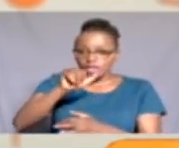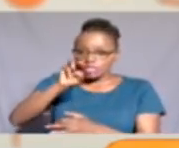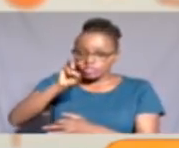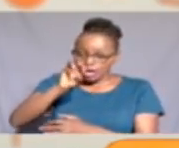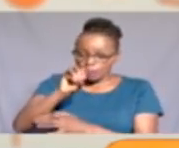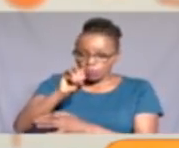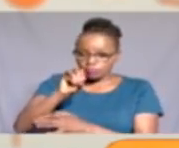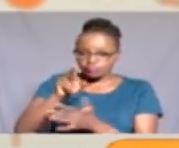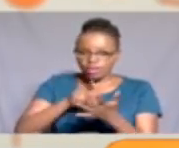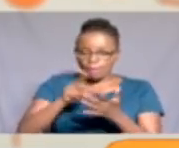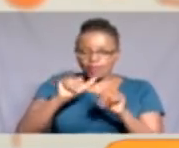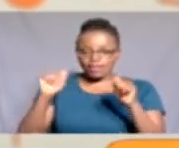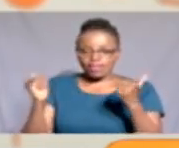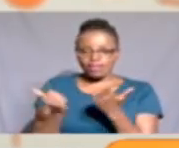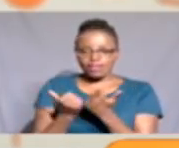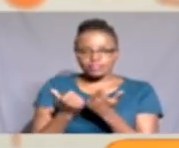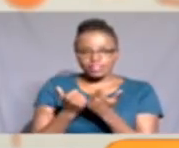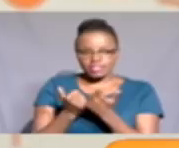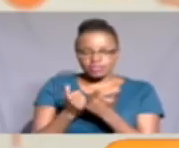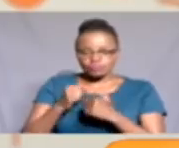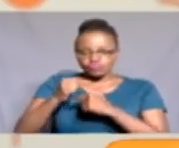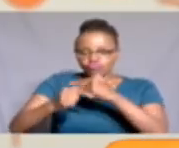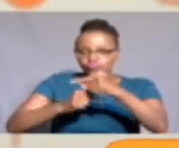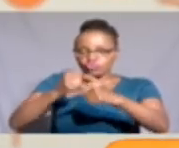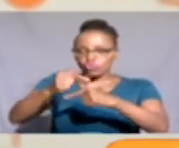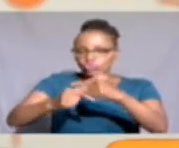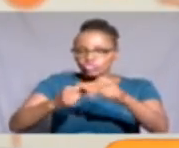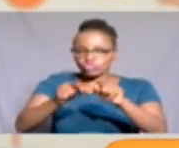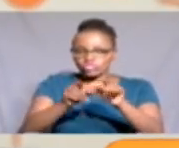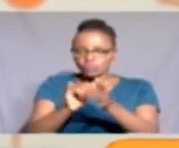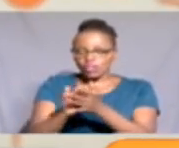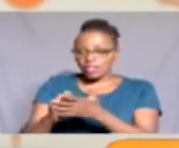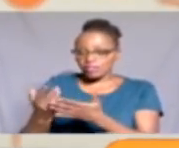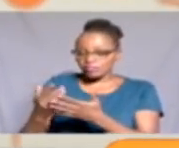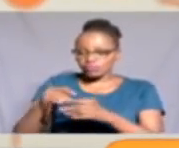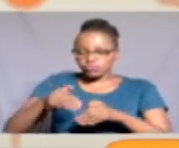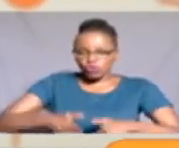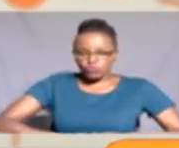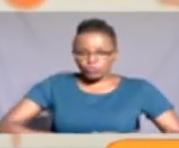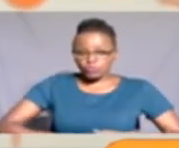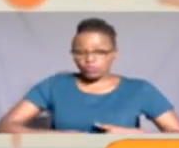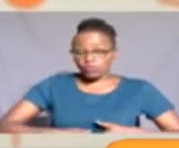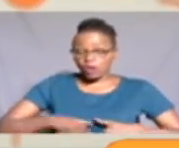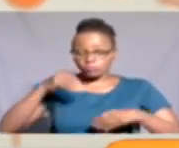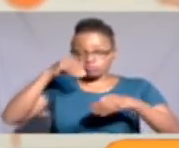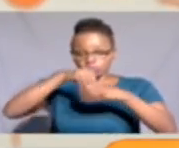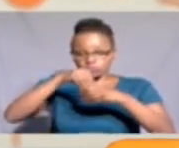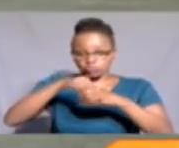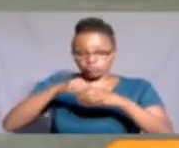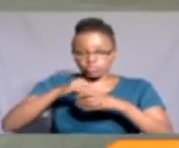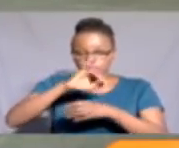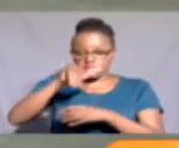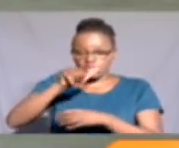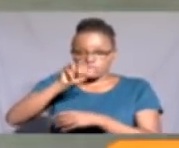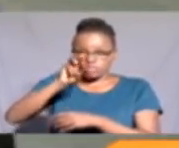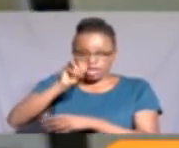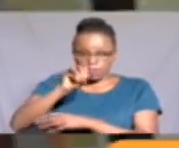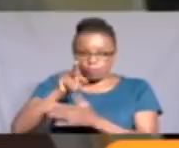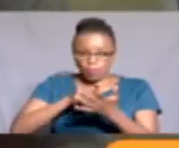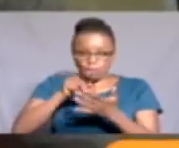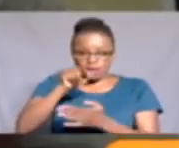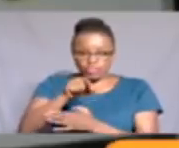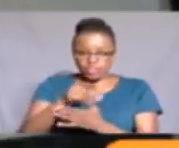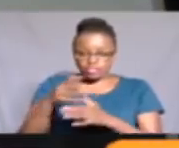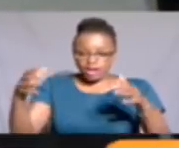JamboPay agents so that we keep the fuel or the spirit of youthfulness within JamboPay. JamboPay is